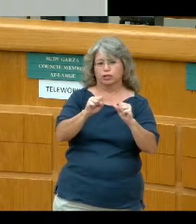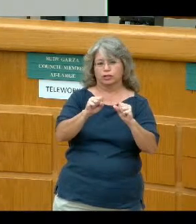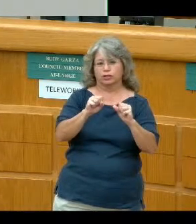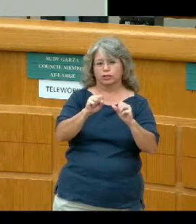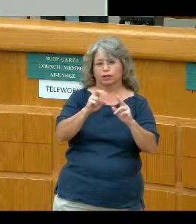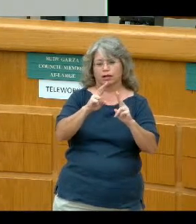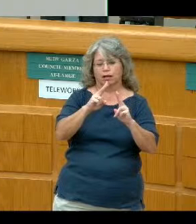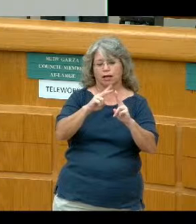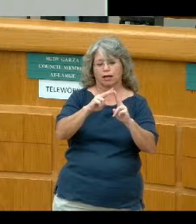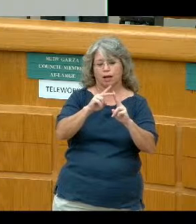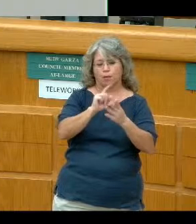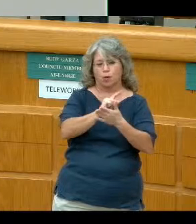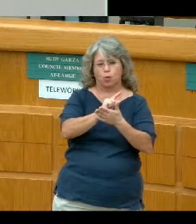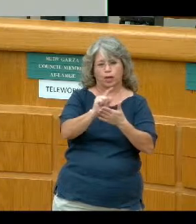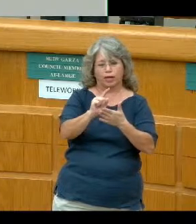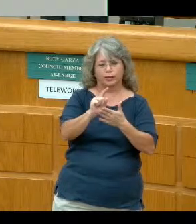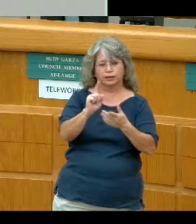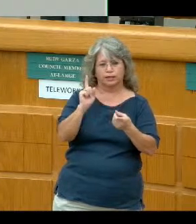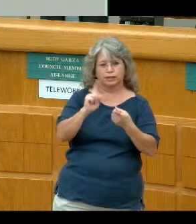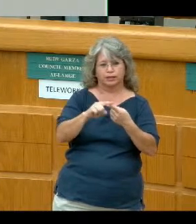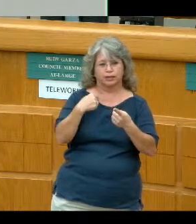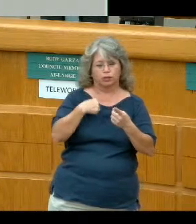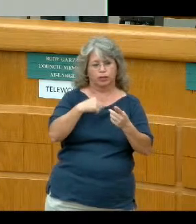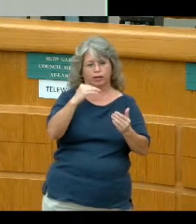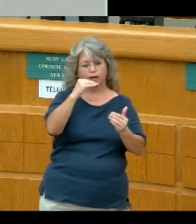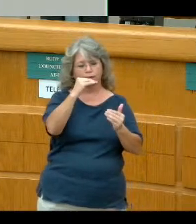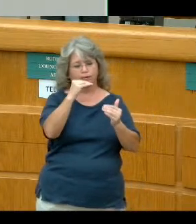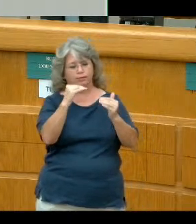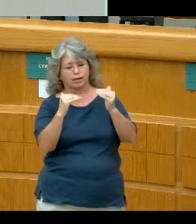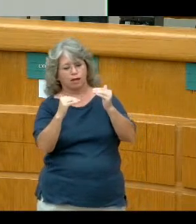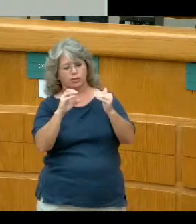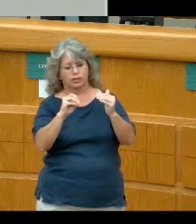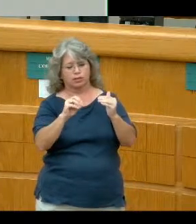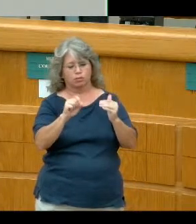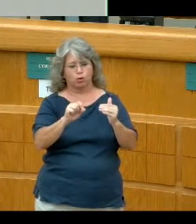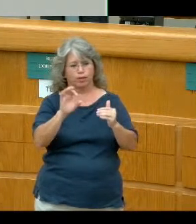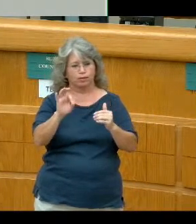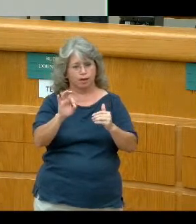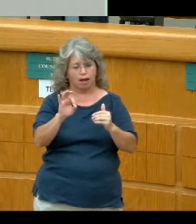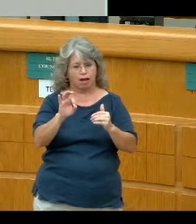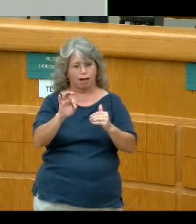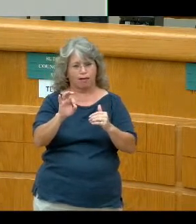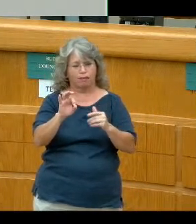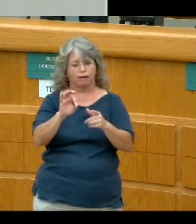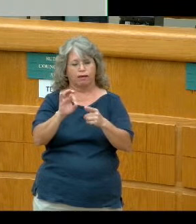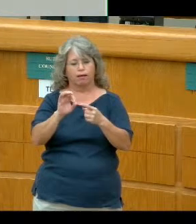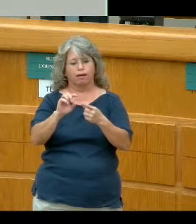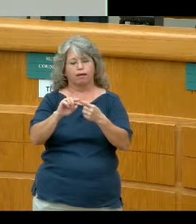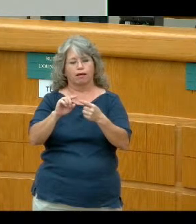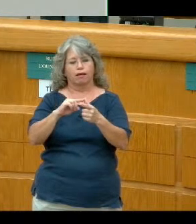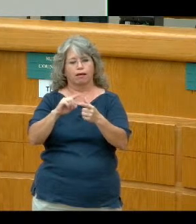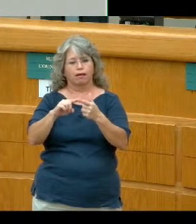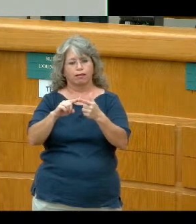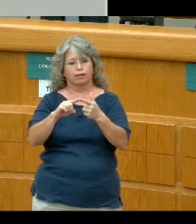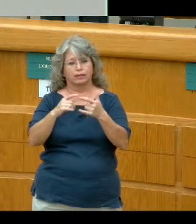couple weeks before we got down to a transmission rate of 0.9. And once we got there, it took another week and a half or so to peak